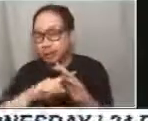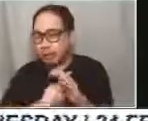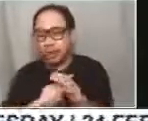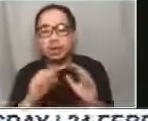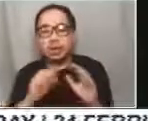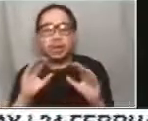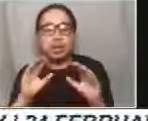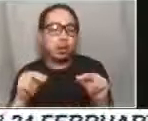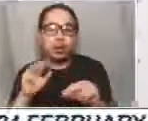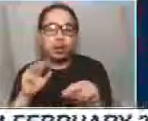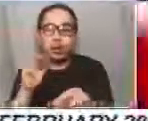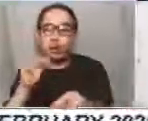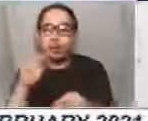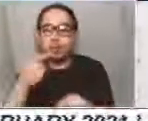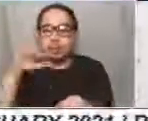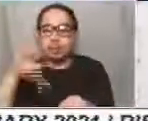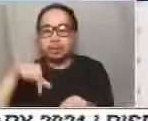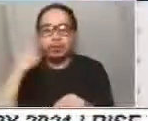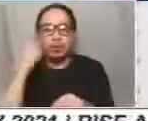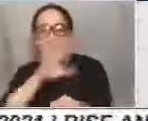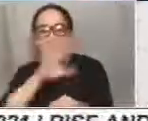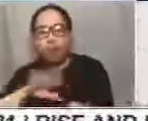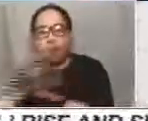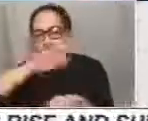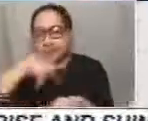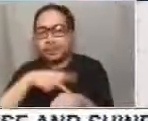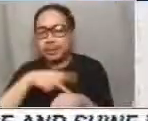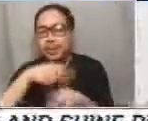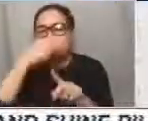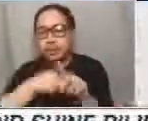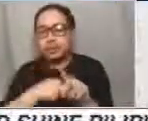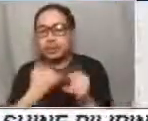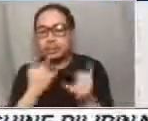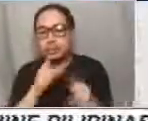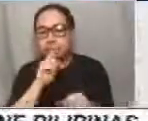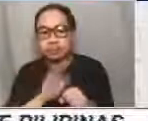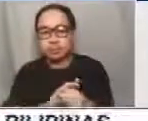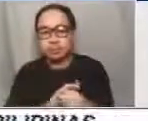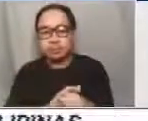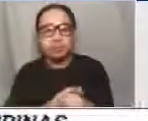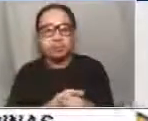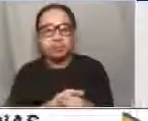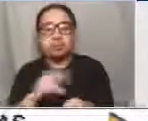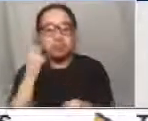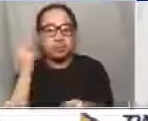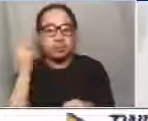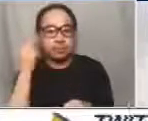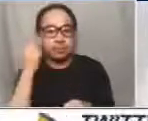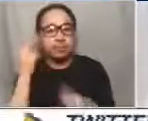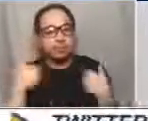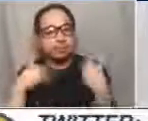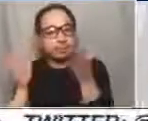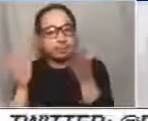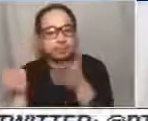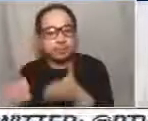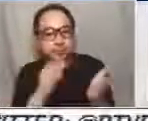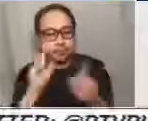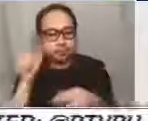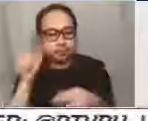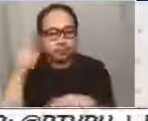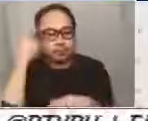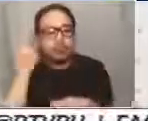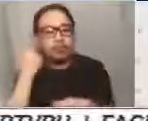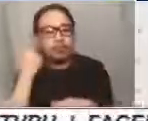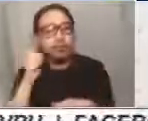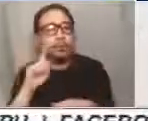Skills Development Authority. Sa hiwalay na pahayag ni National Economic and Development Authority Acting Secretary Carl Chua, tiniyak niyang